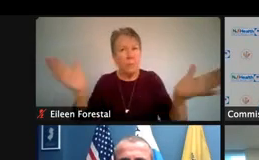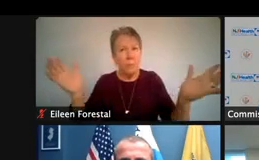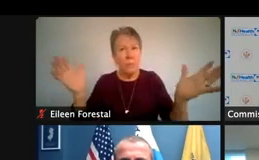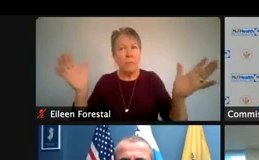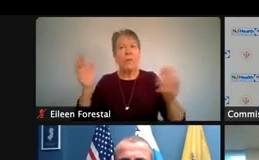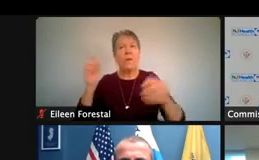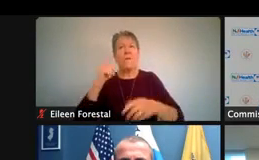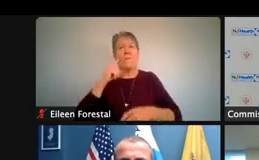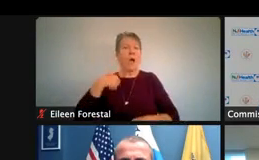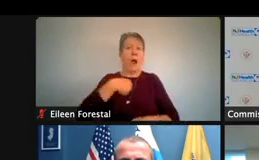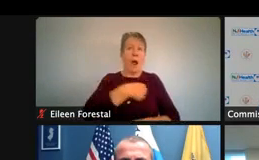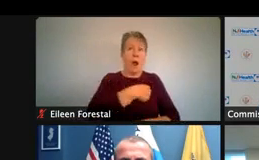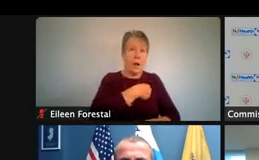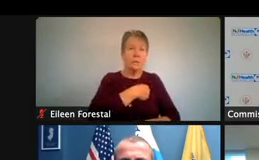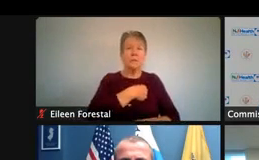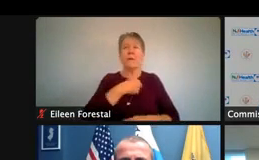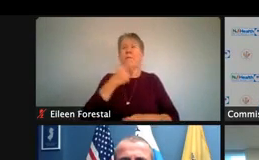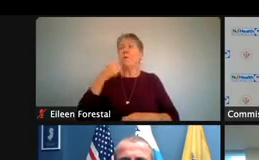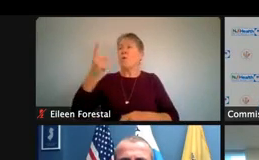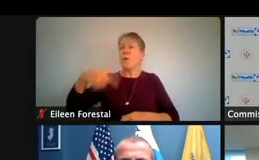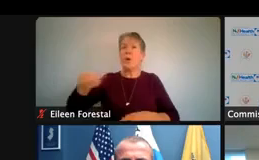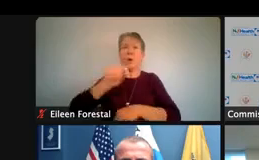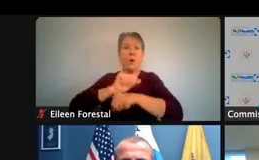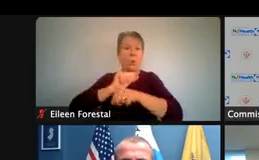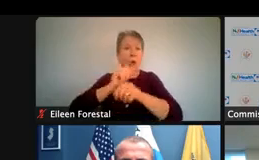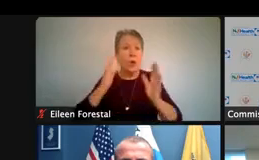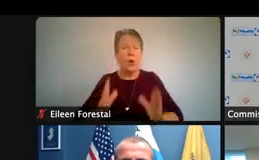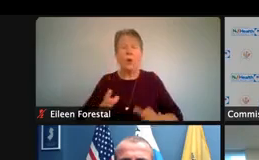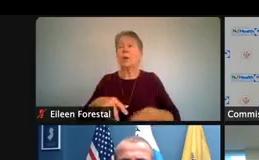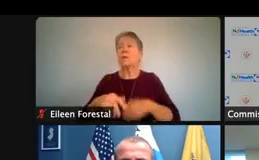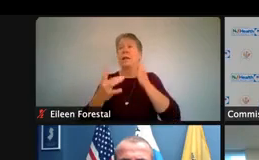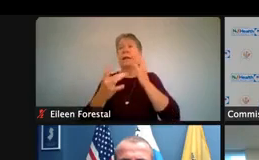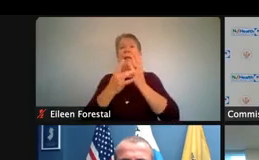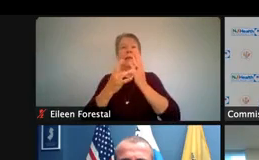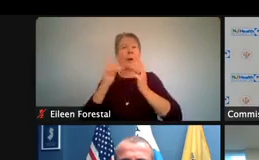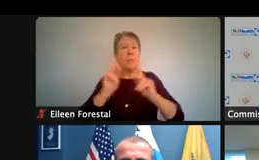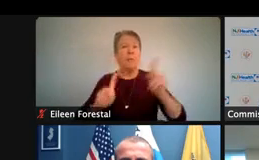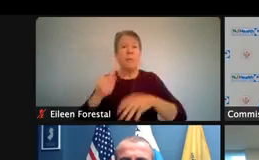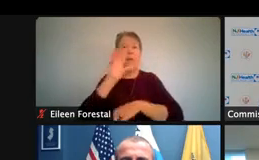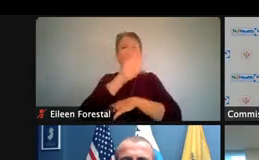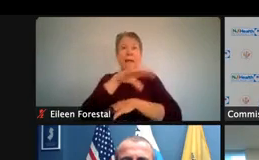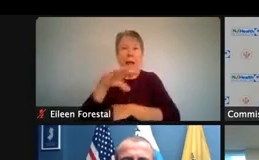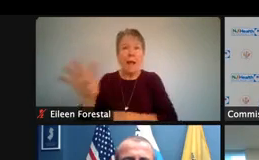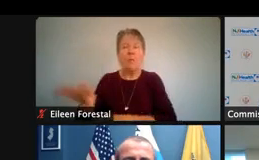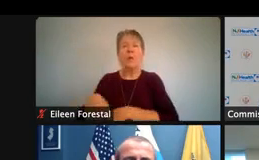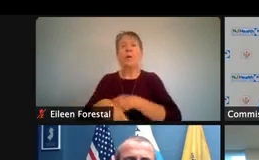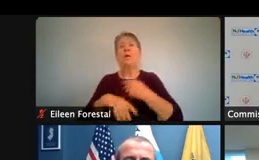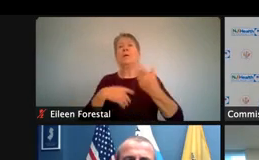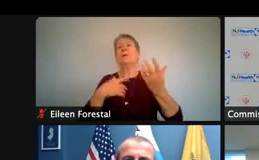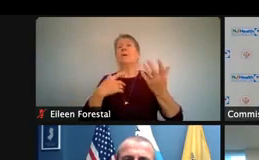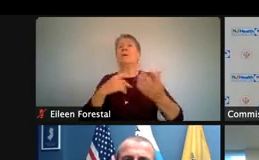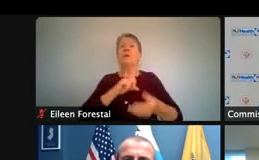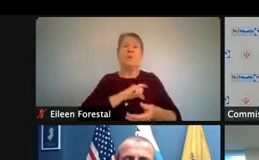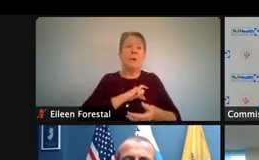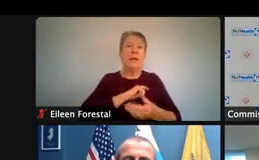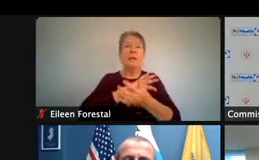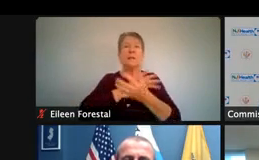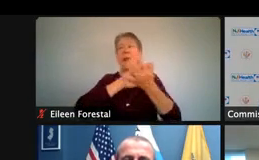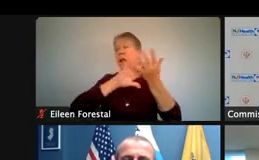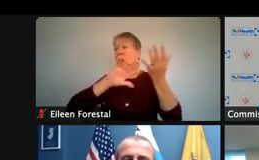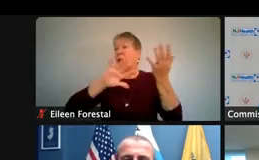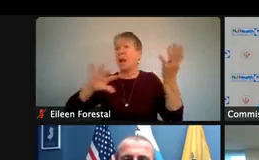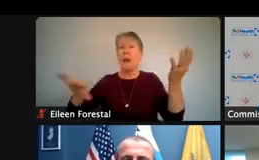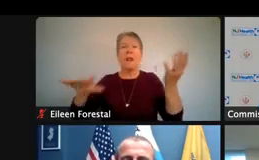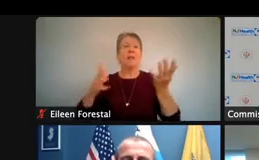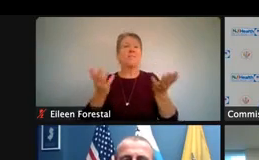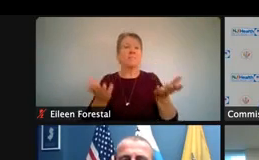the camera crew, the technicians, the troopers, other folks, our teams. So thanks for bearing with us. Unless you hear otherwise, we'll